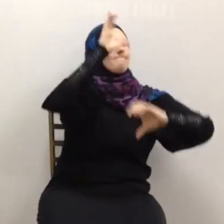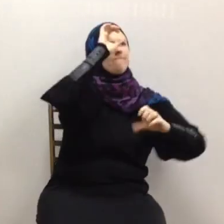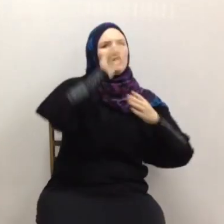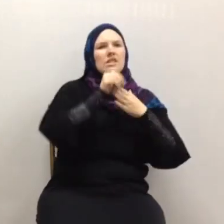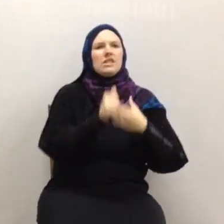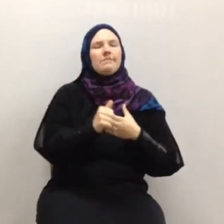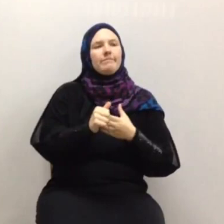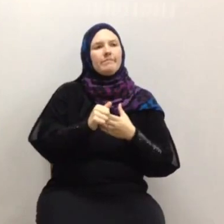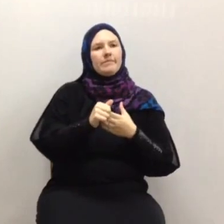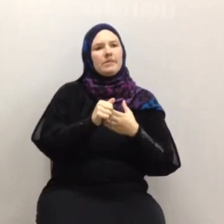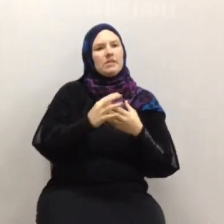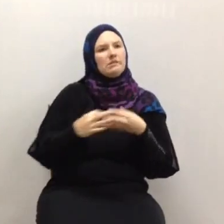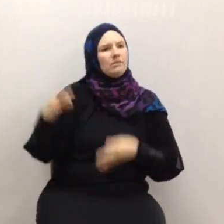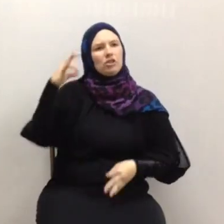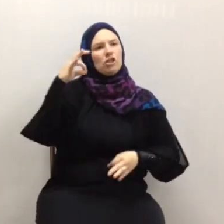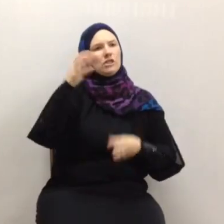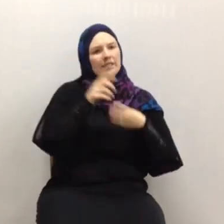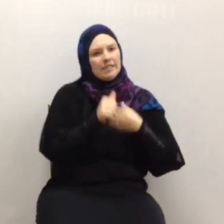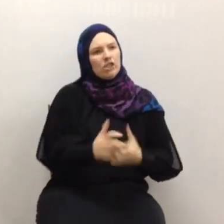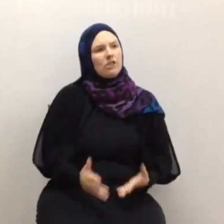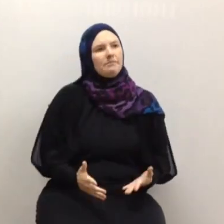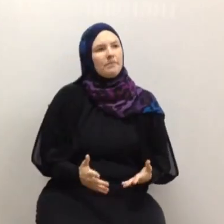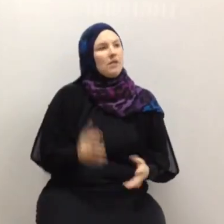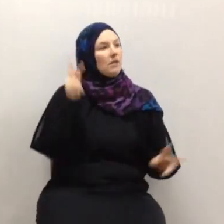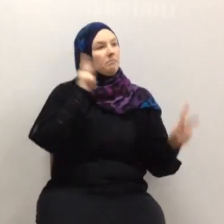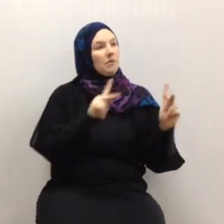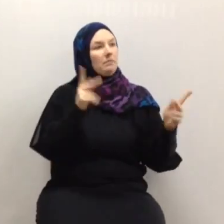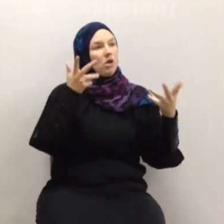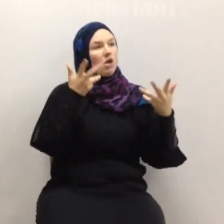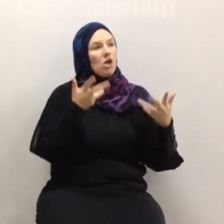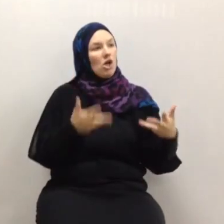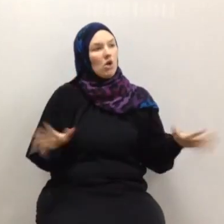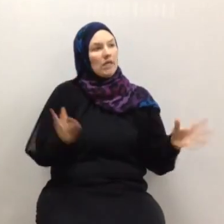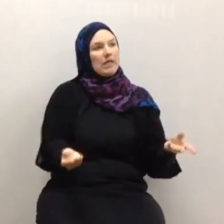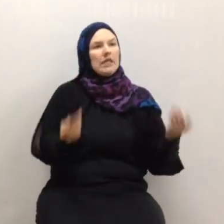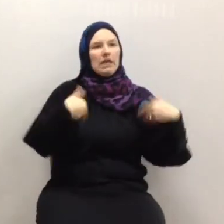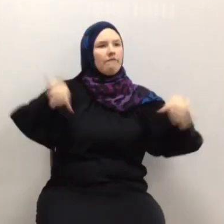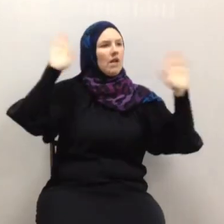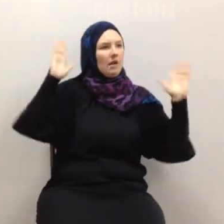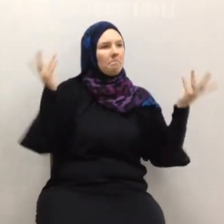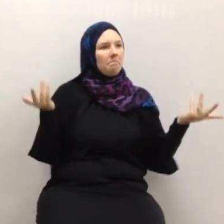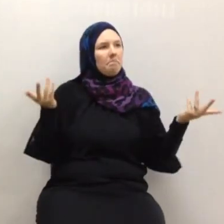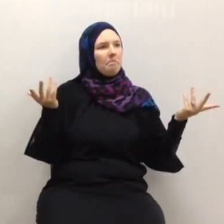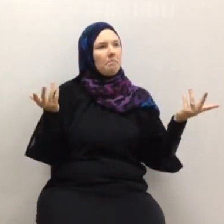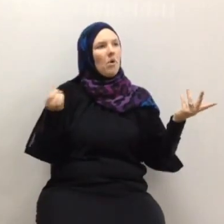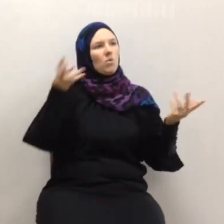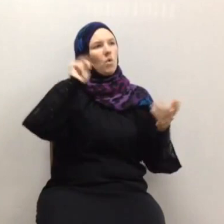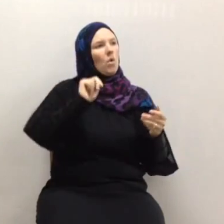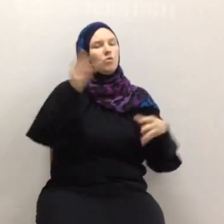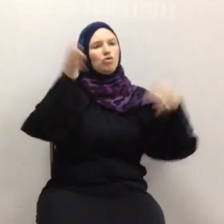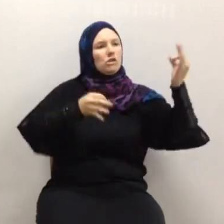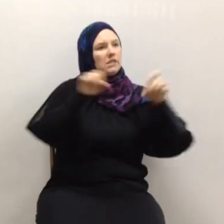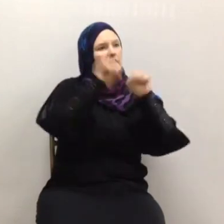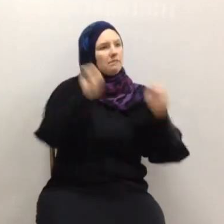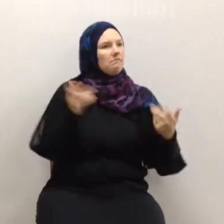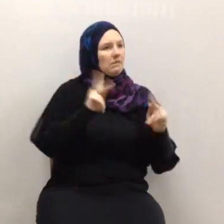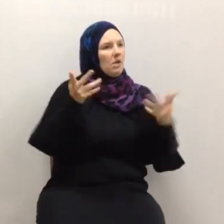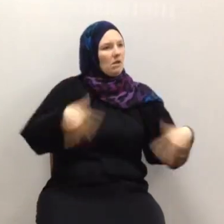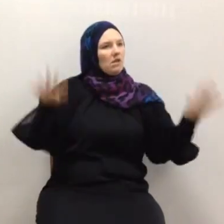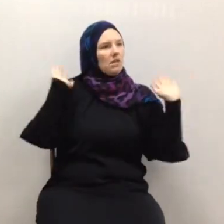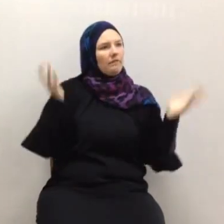People have already given up on their own justice system, which delivers more injustice than